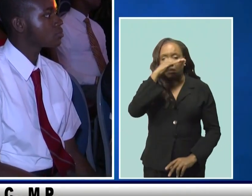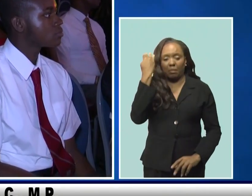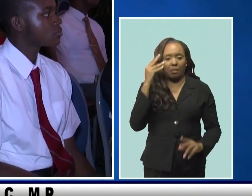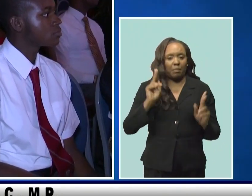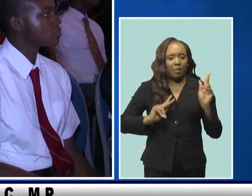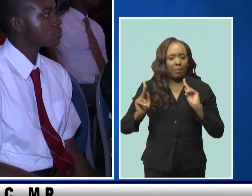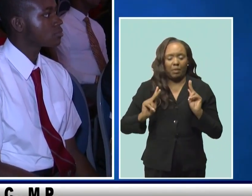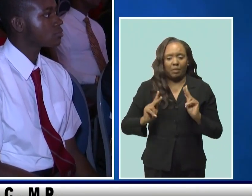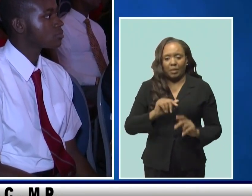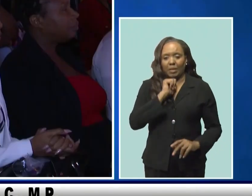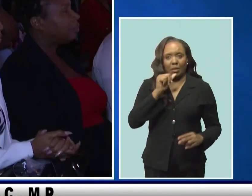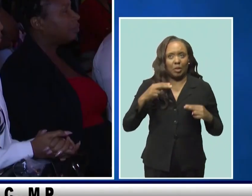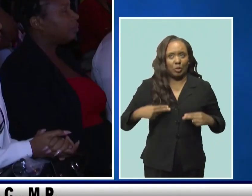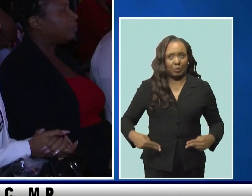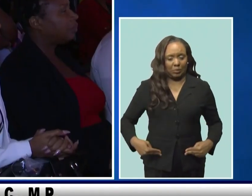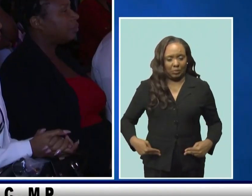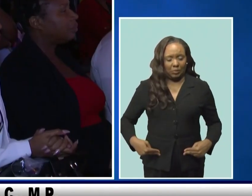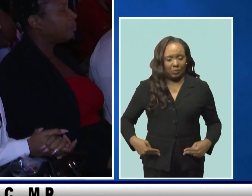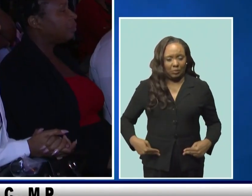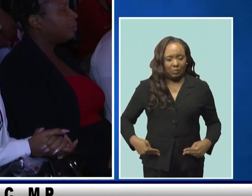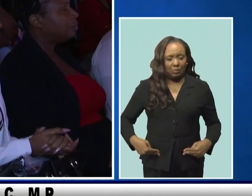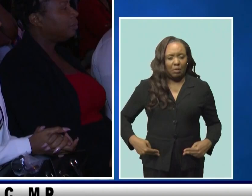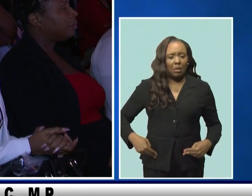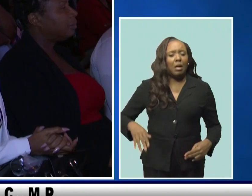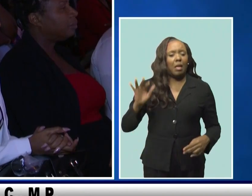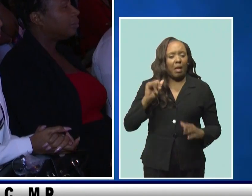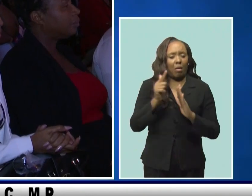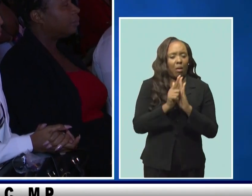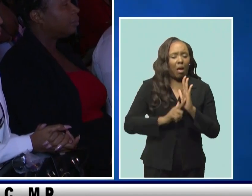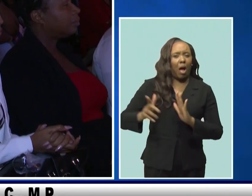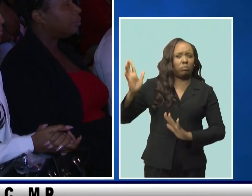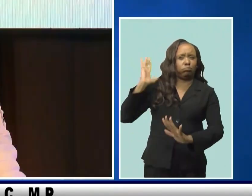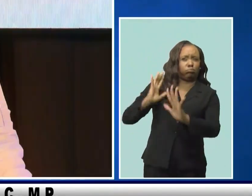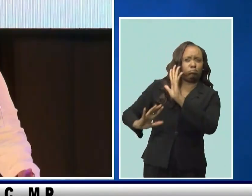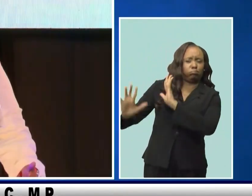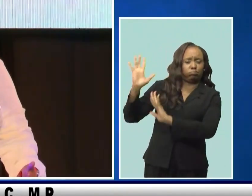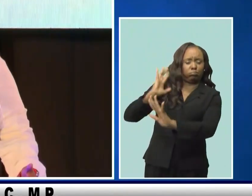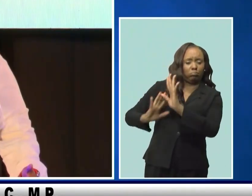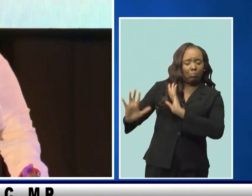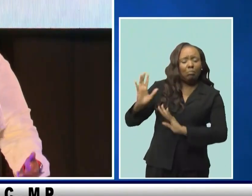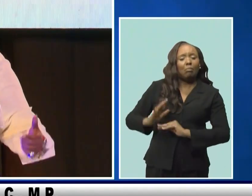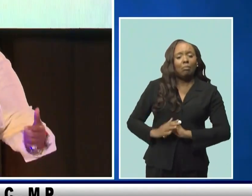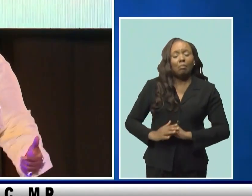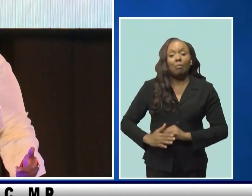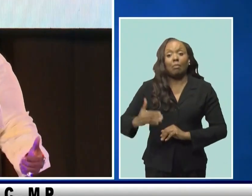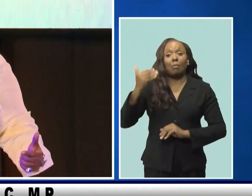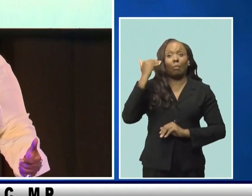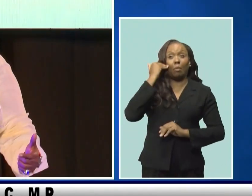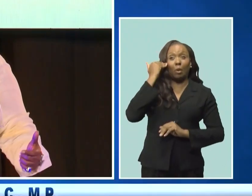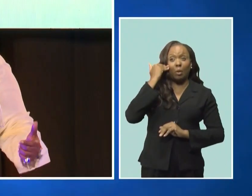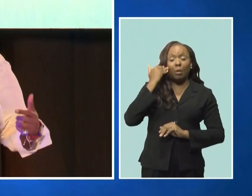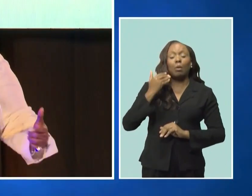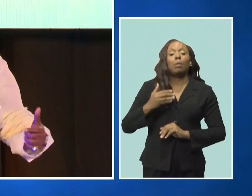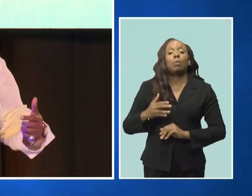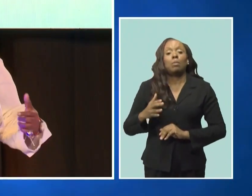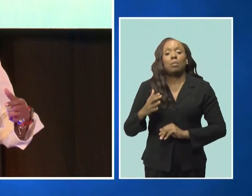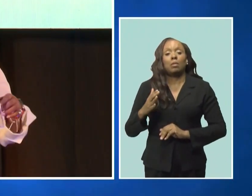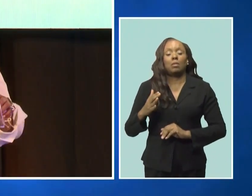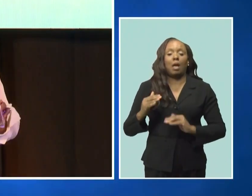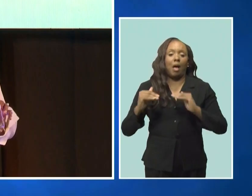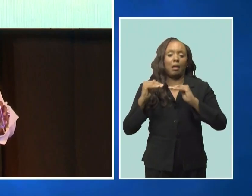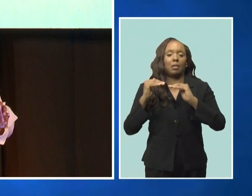were not to be treated as humans. And as much as we have removed the legislative